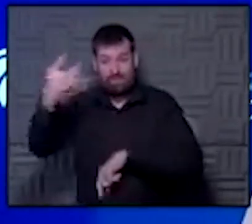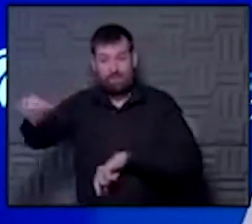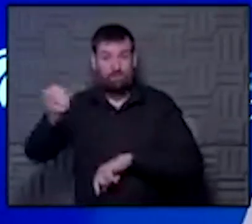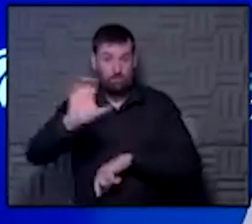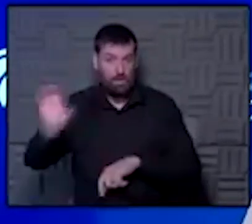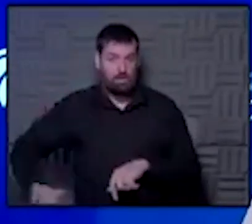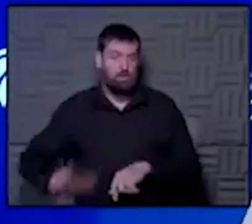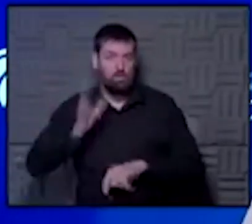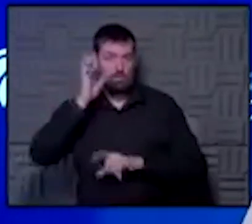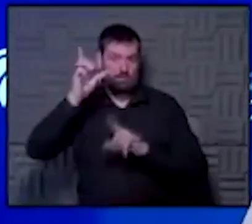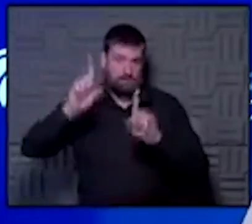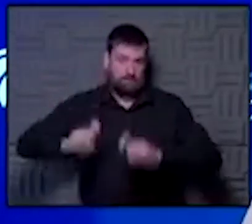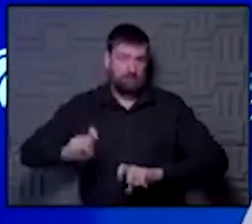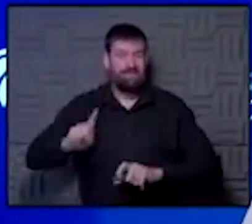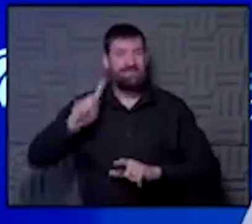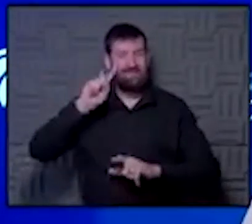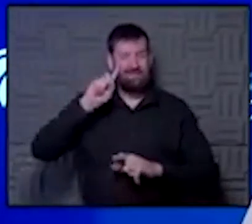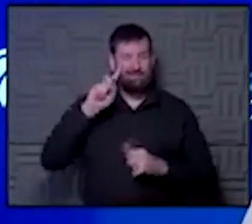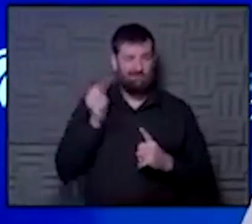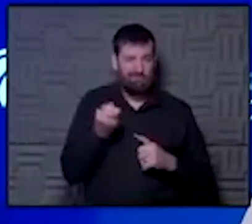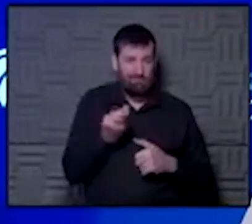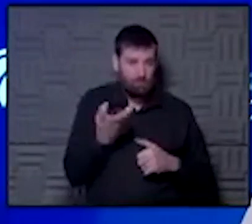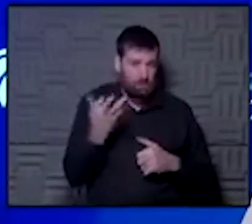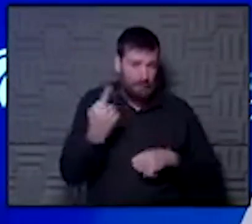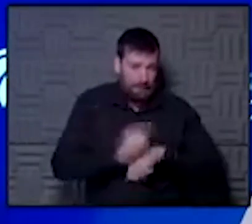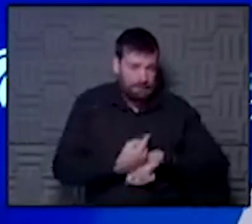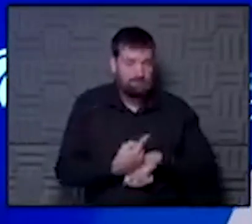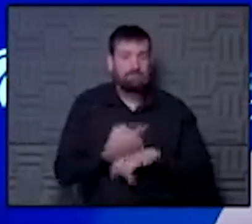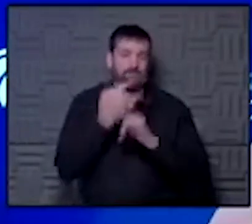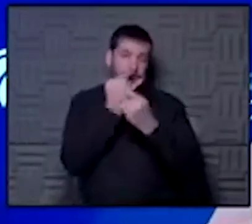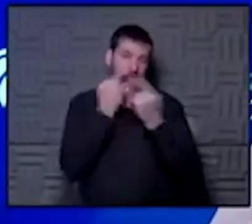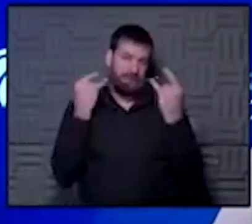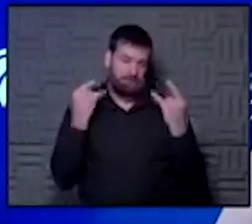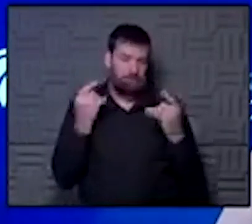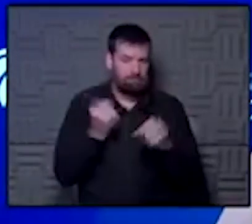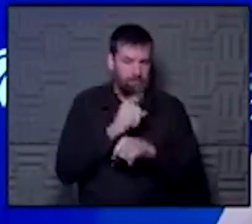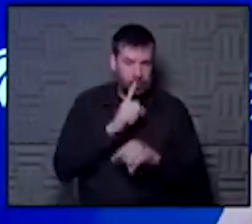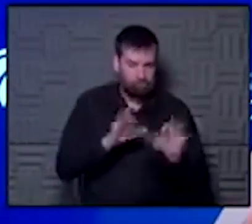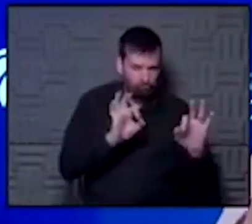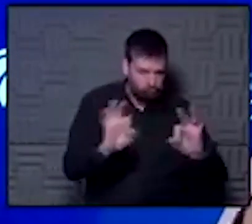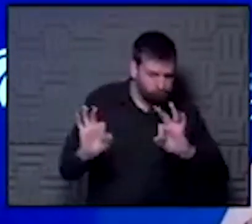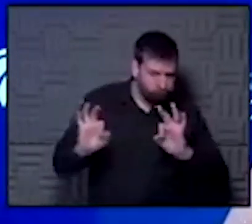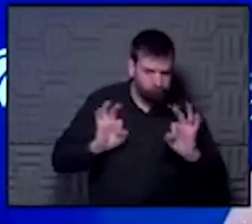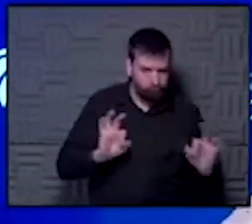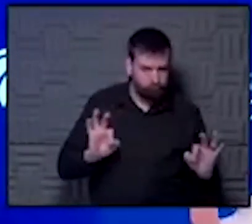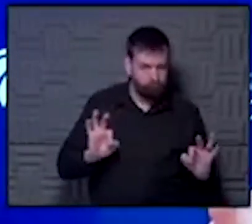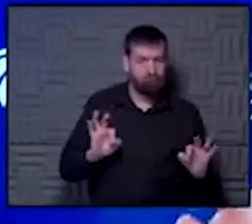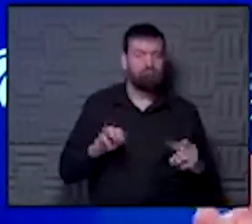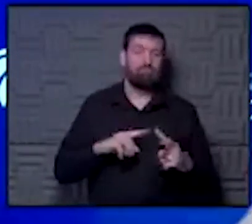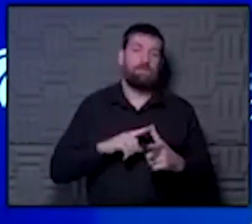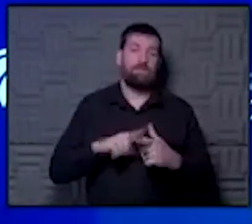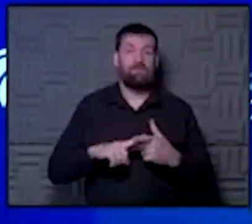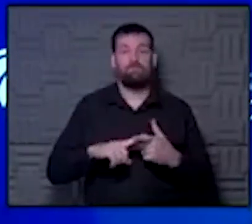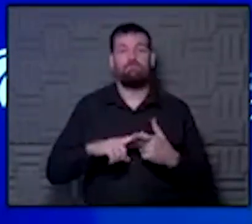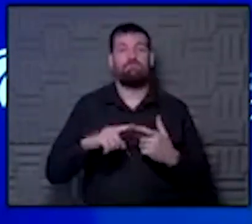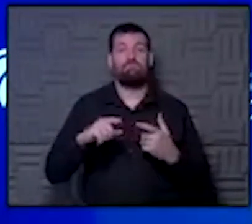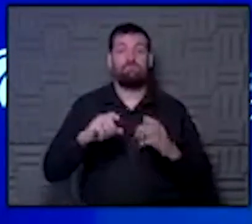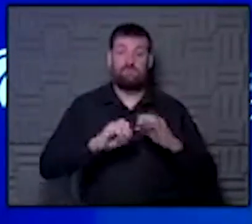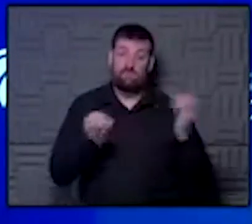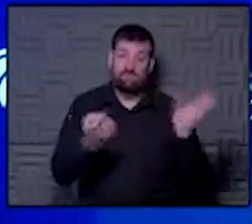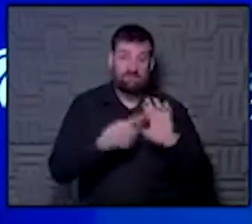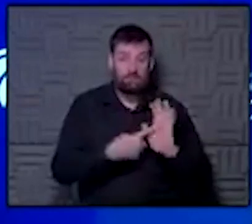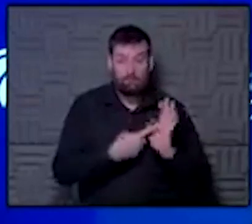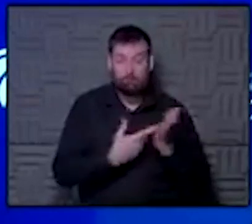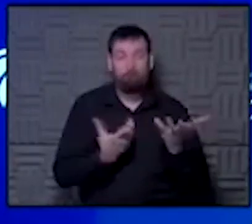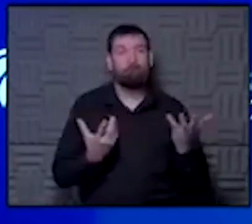they come back. And then I think the first couple of days, she's probably going to have to wear a mask just while we make sure everything's cool. And then everybody's asymptomatic, we'll probably go ahead and